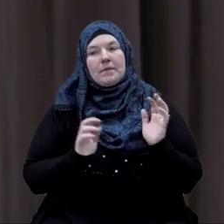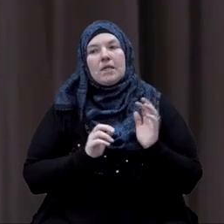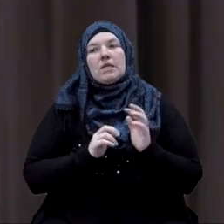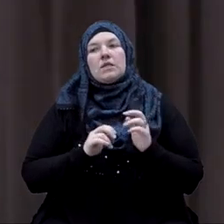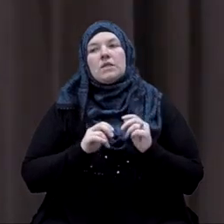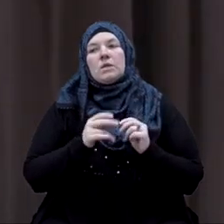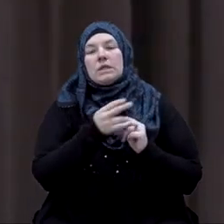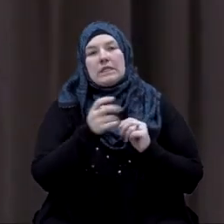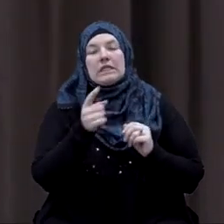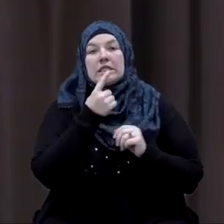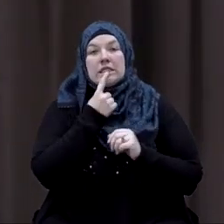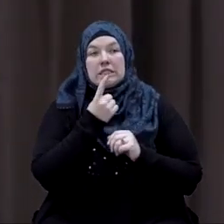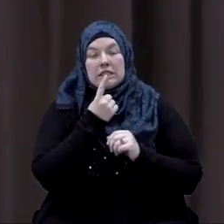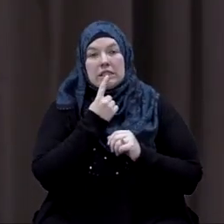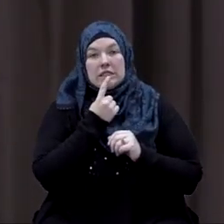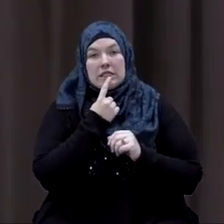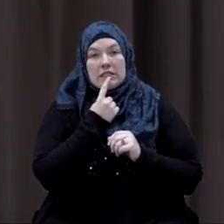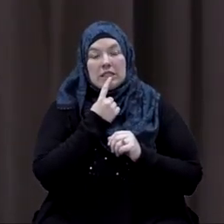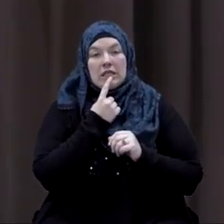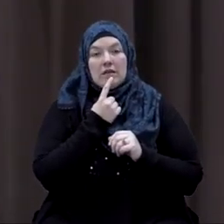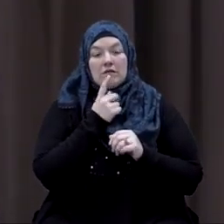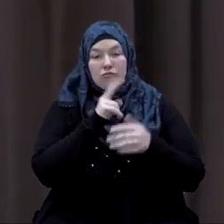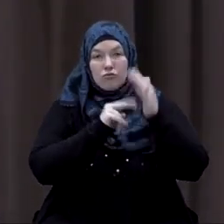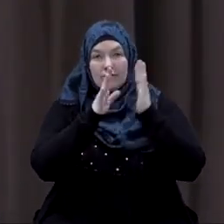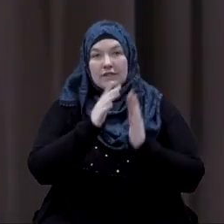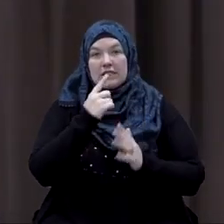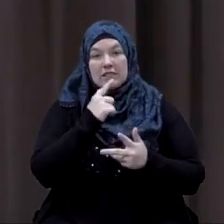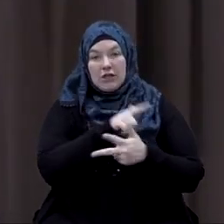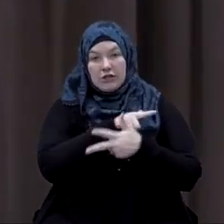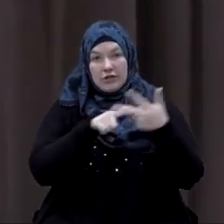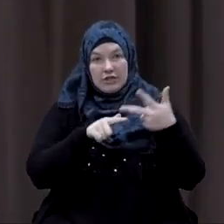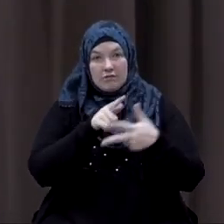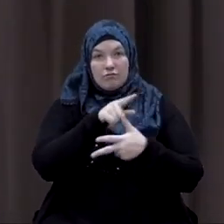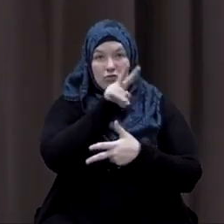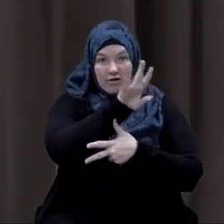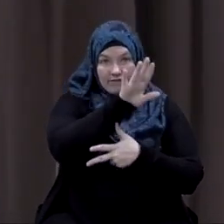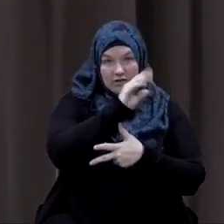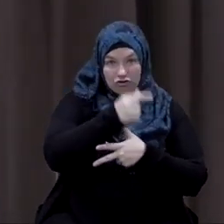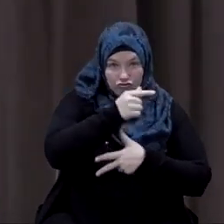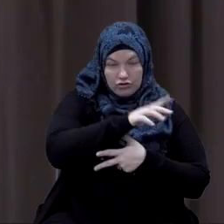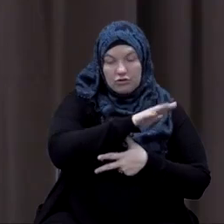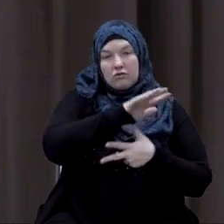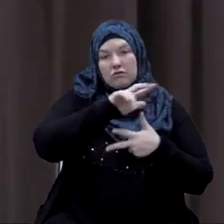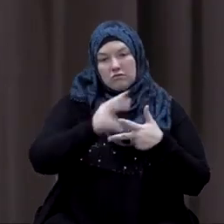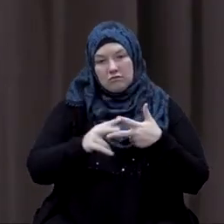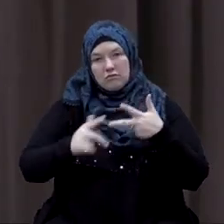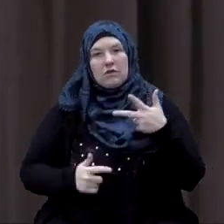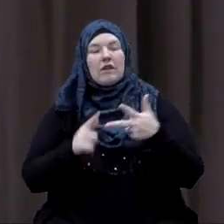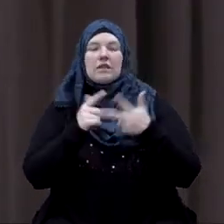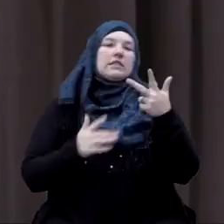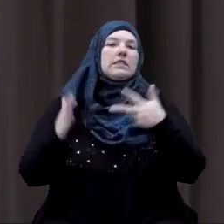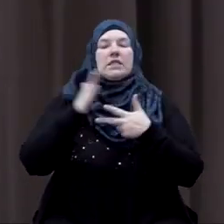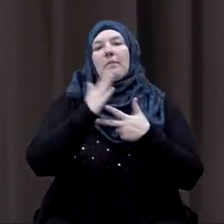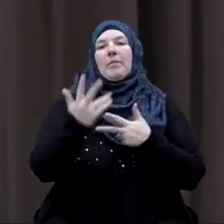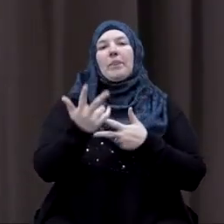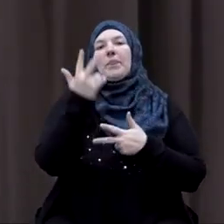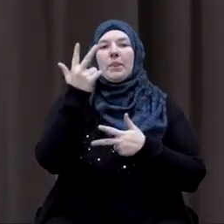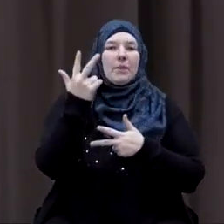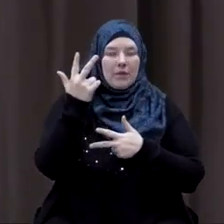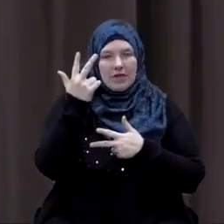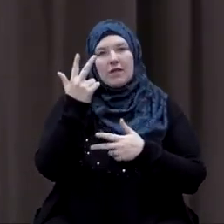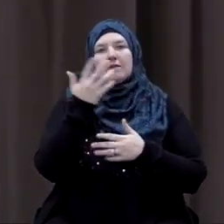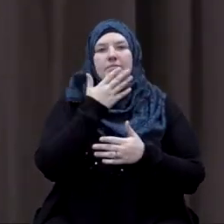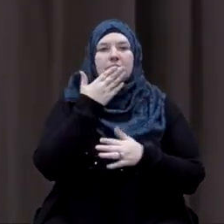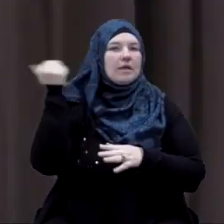So he is basically setting these three generations as the top, la creme de la